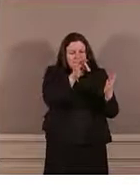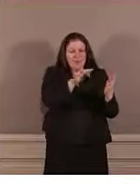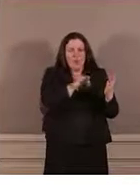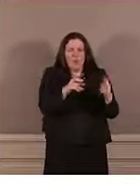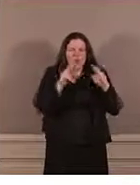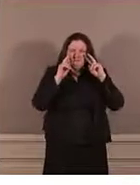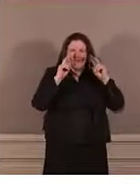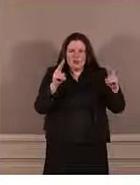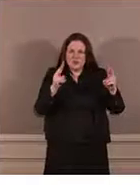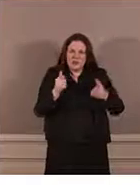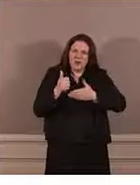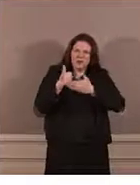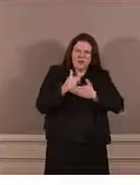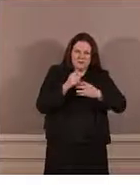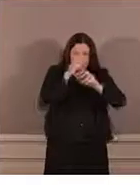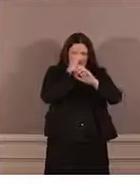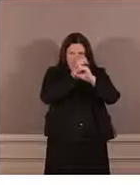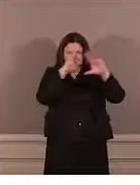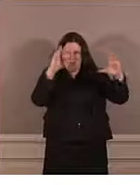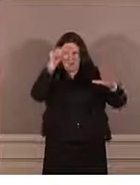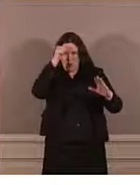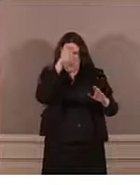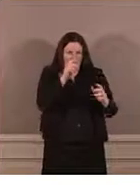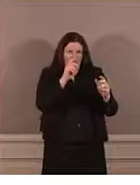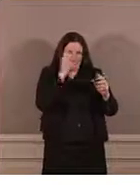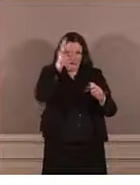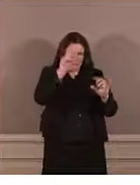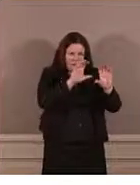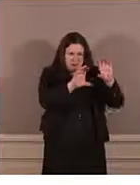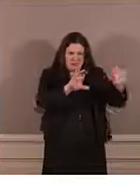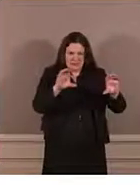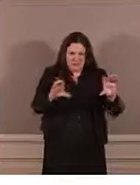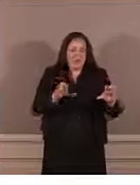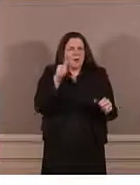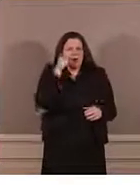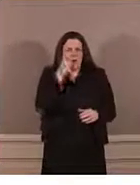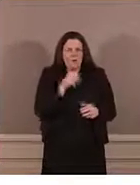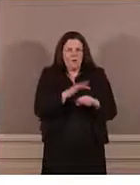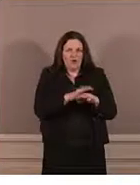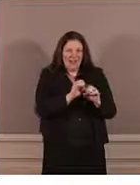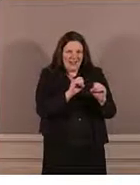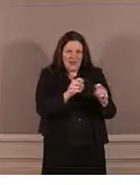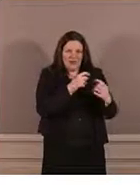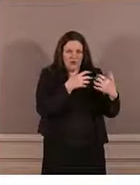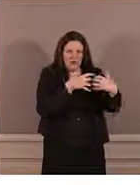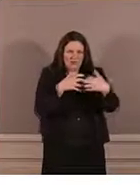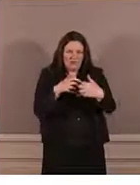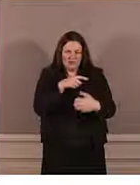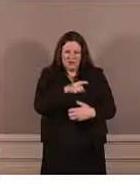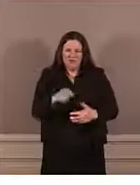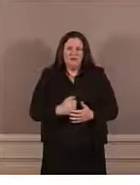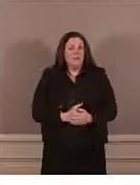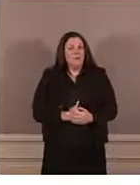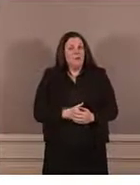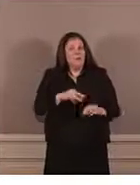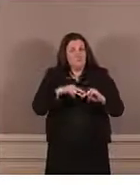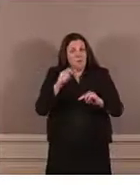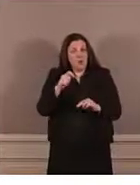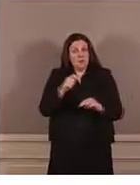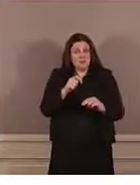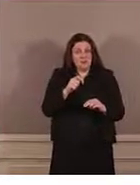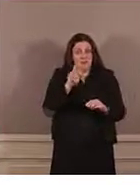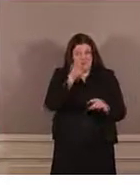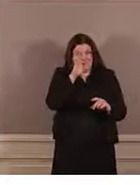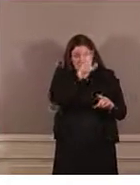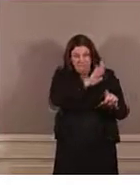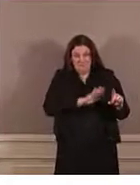visual aid. So it was very specific to the individual service user. We found that most sites undertook a regular review of